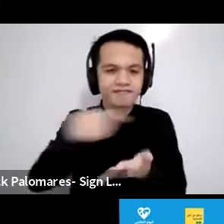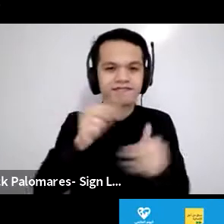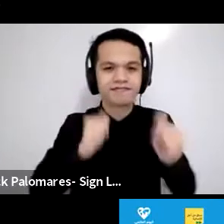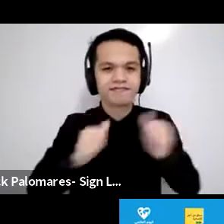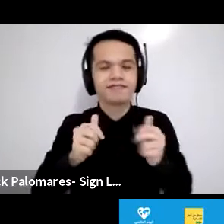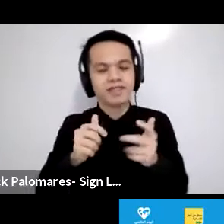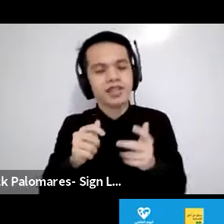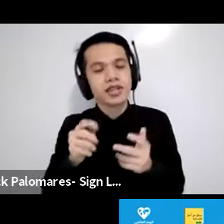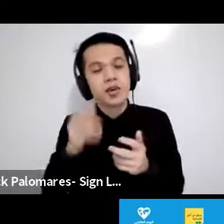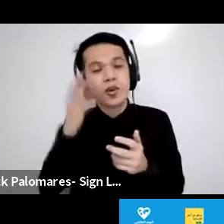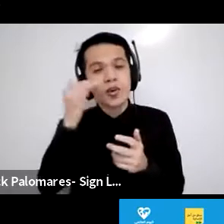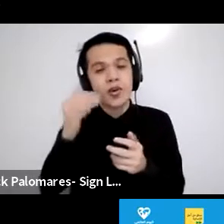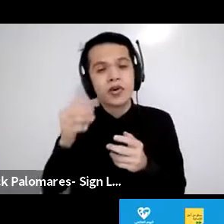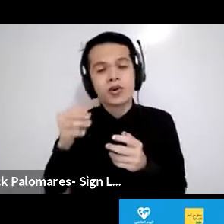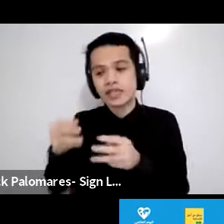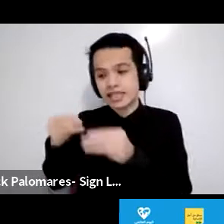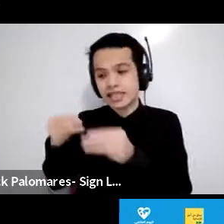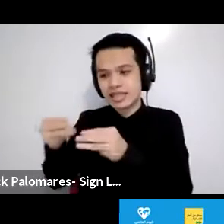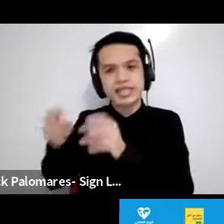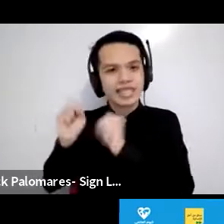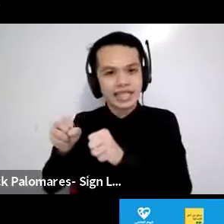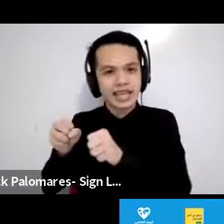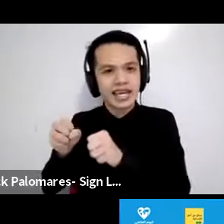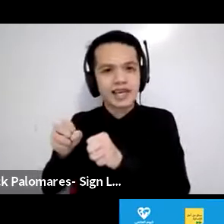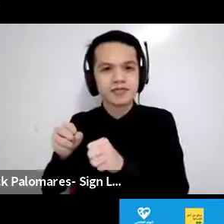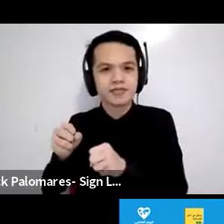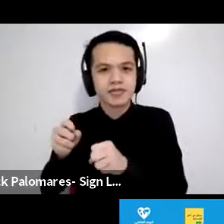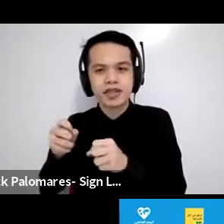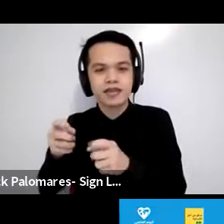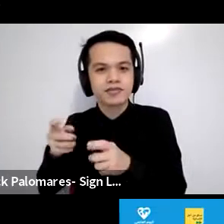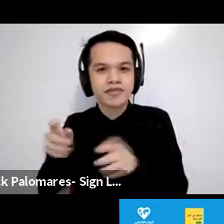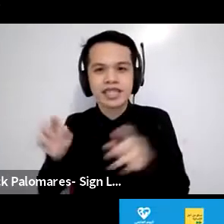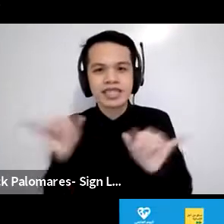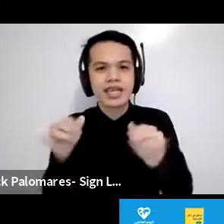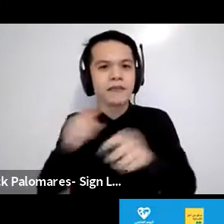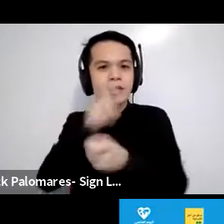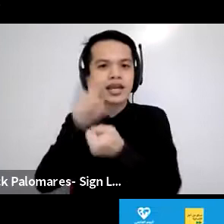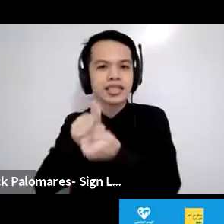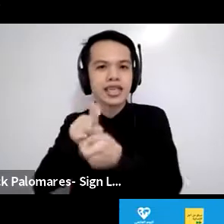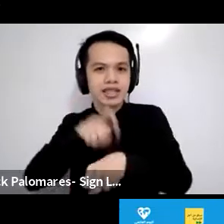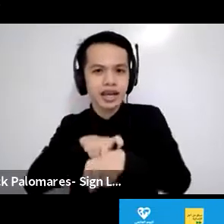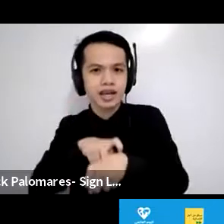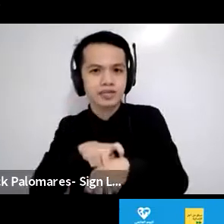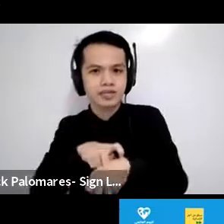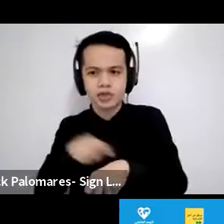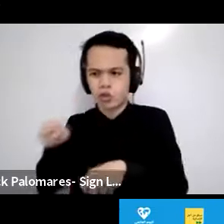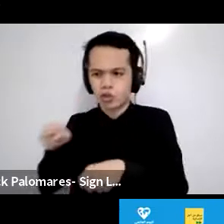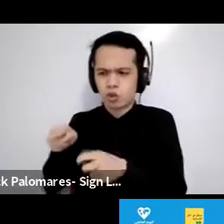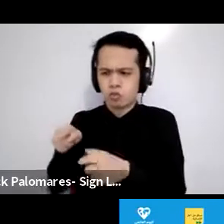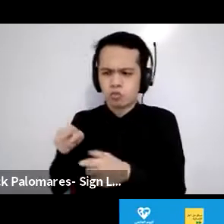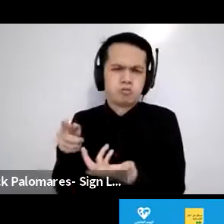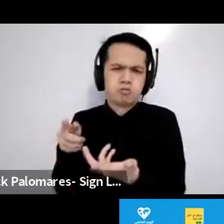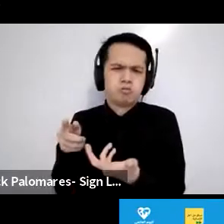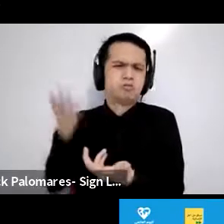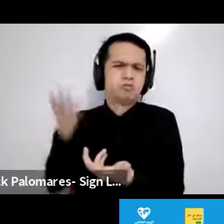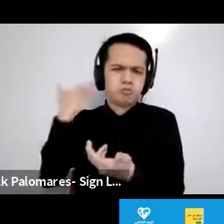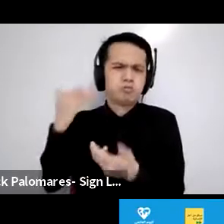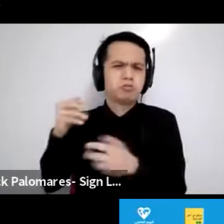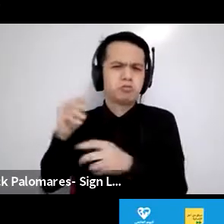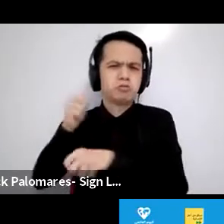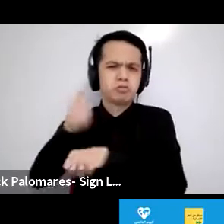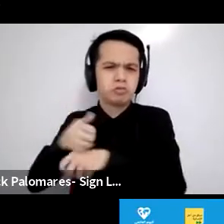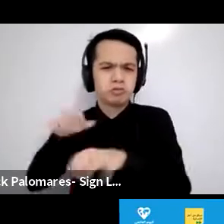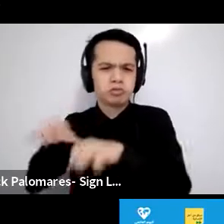can be managed remotely and in real time. While this is not new to Oxfam, this strategy has been employed